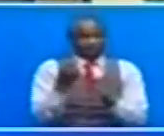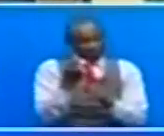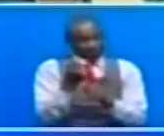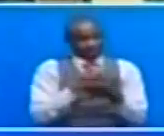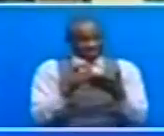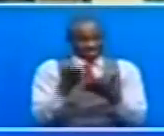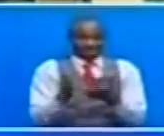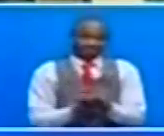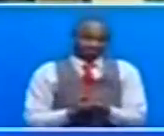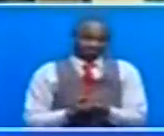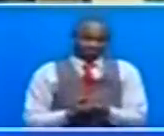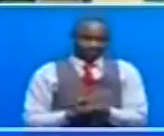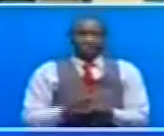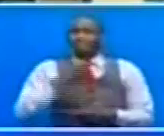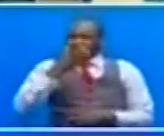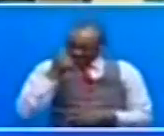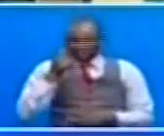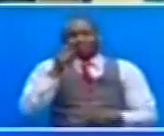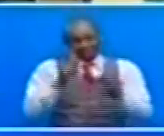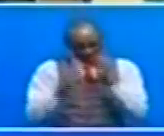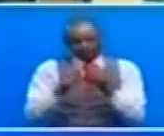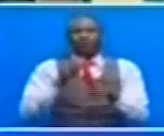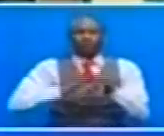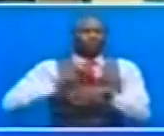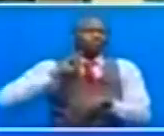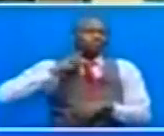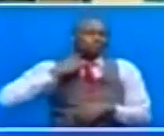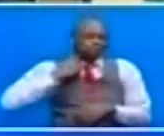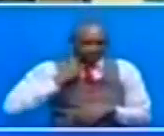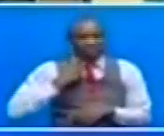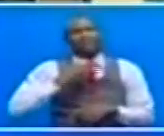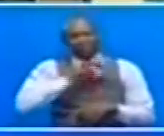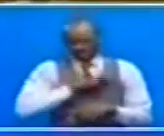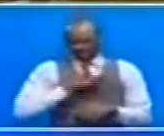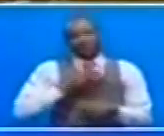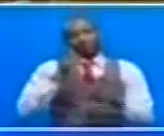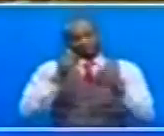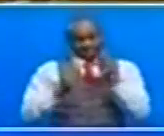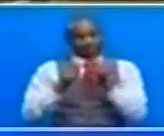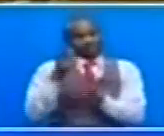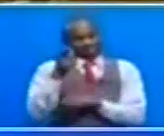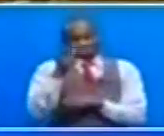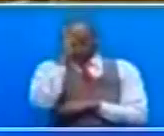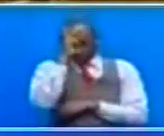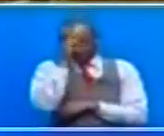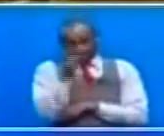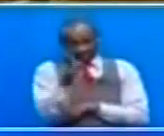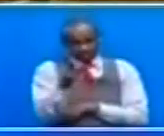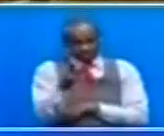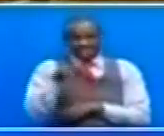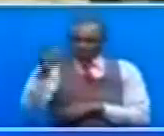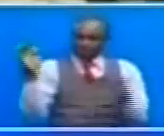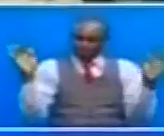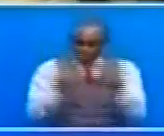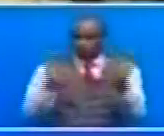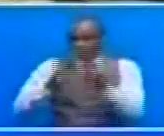minutes. Rated one of the best producers of the most nutritious milk among domestic animals, goats are kept in an enclosed